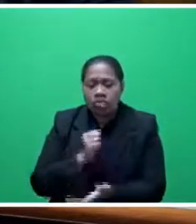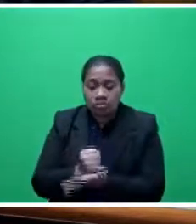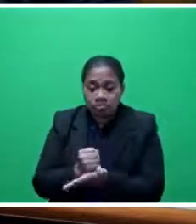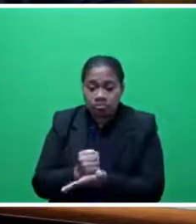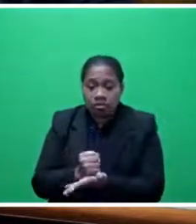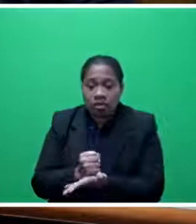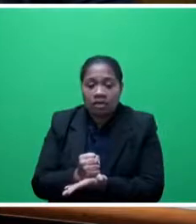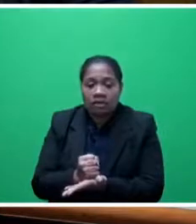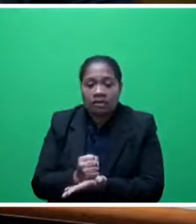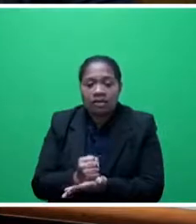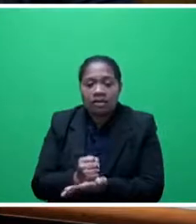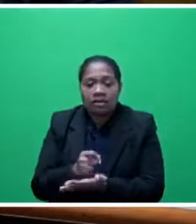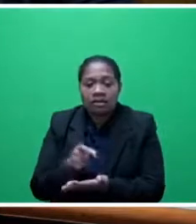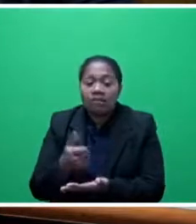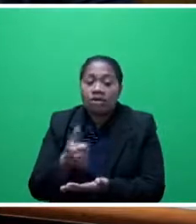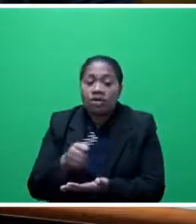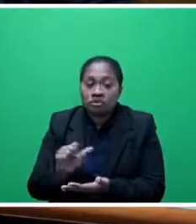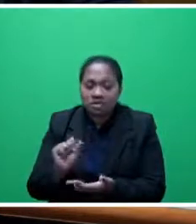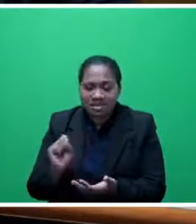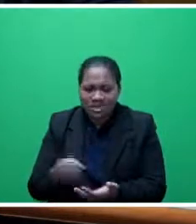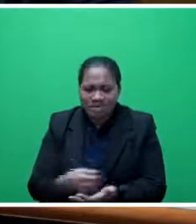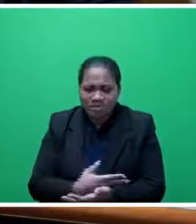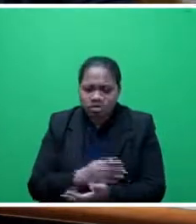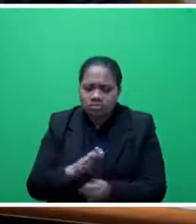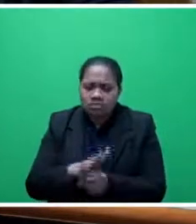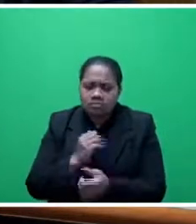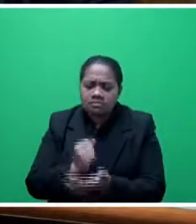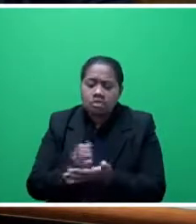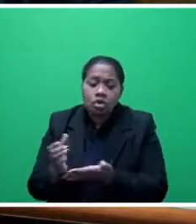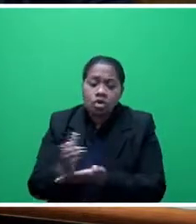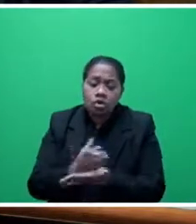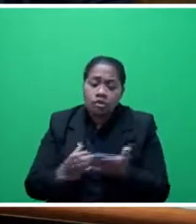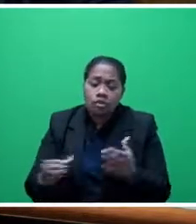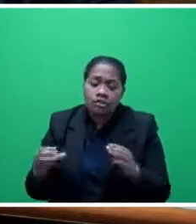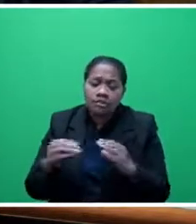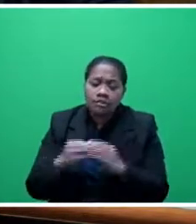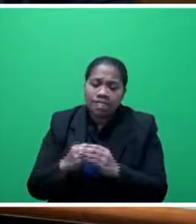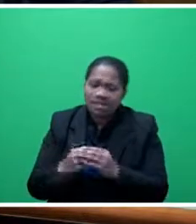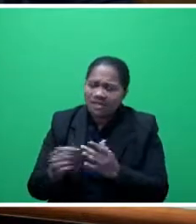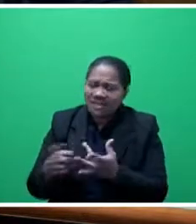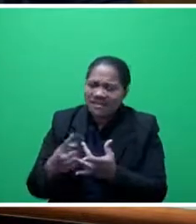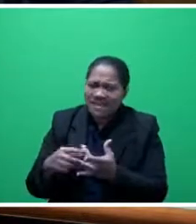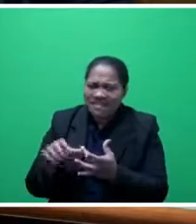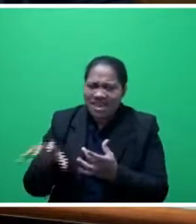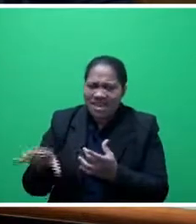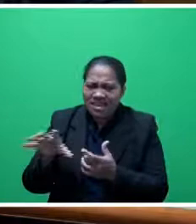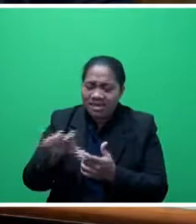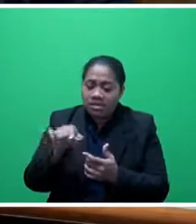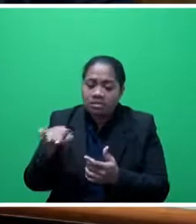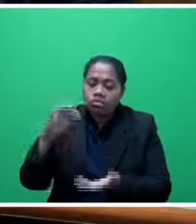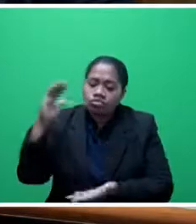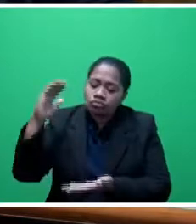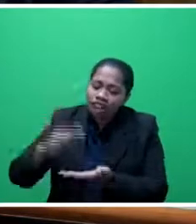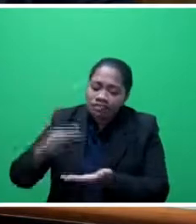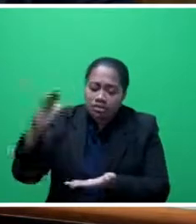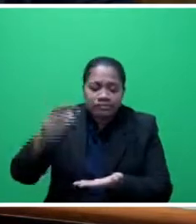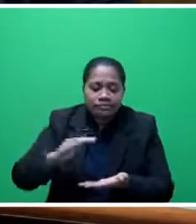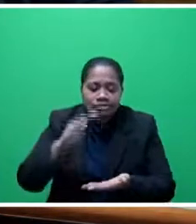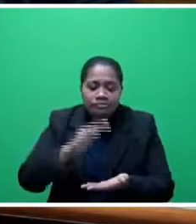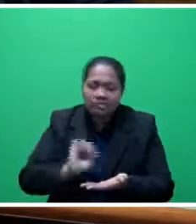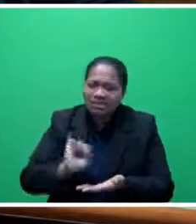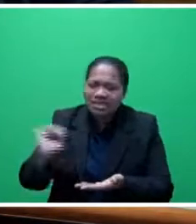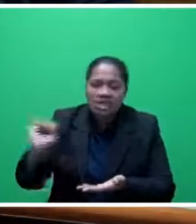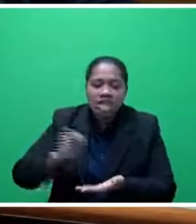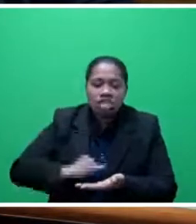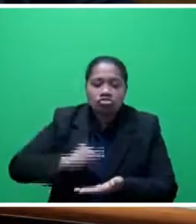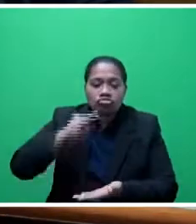or use its influence to ensure that commercial banks, lending institutions actually reduce the interest rate. Because the Reserve